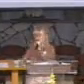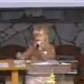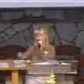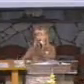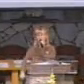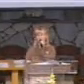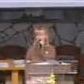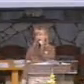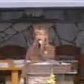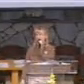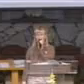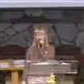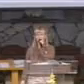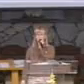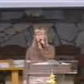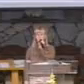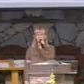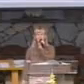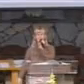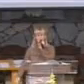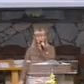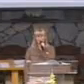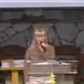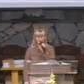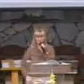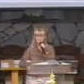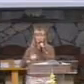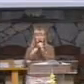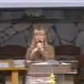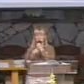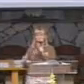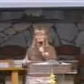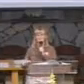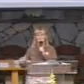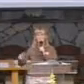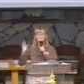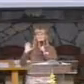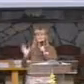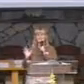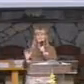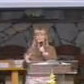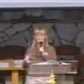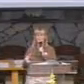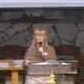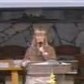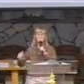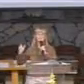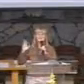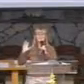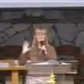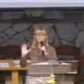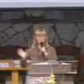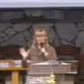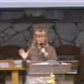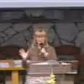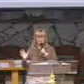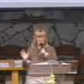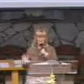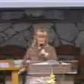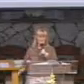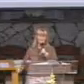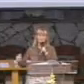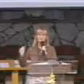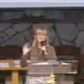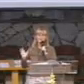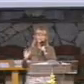it. Alright, I need to put your mic down front now. Okay. We exceeded our goal. We won't exceed big time this